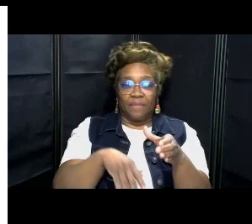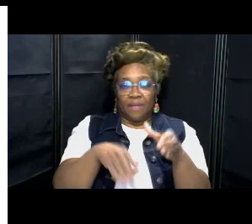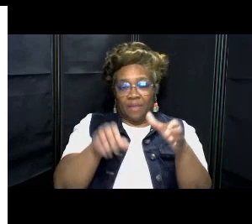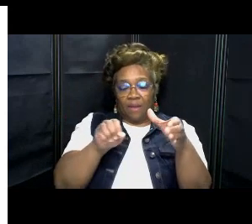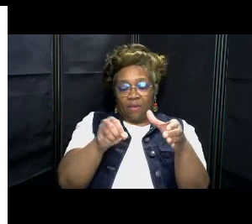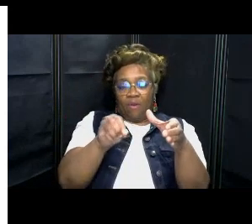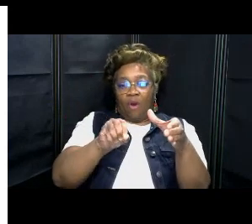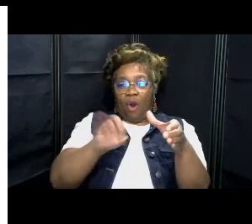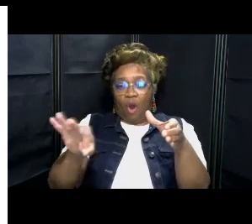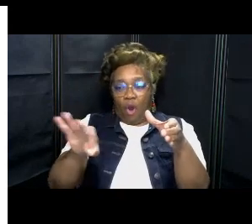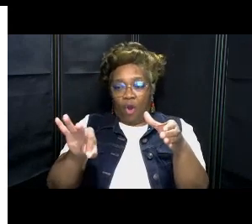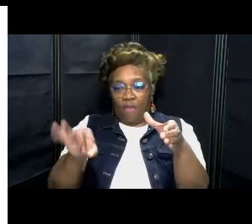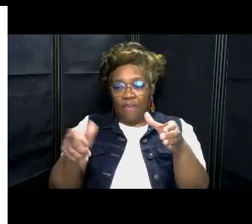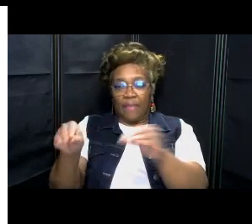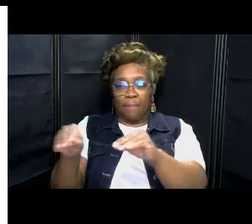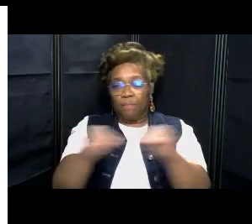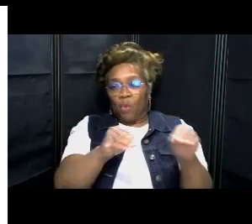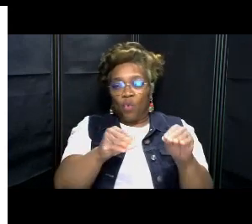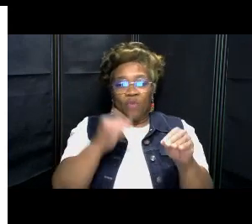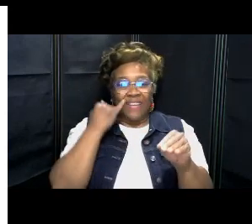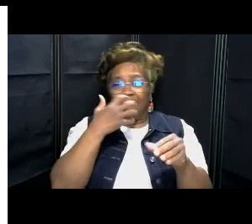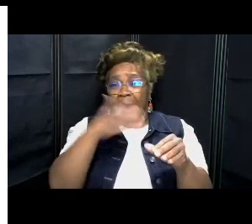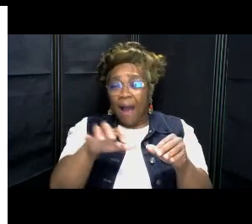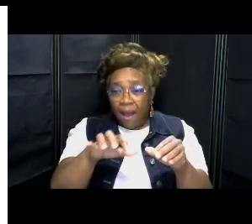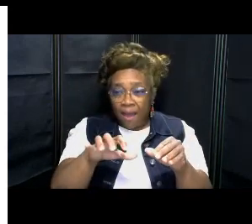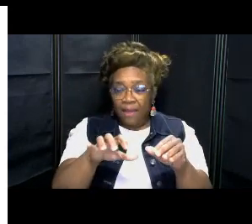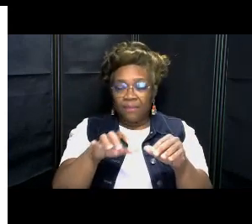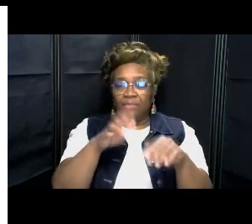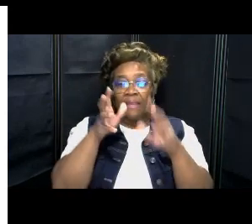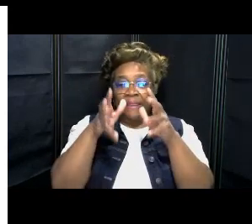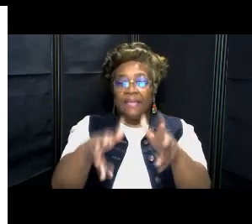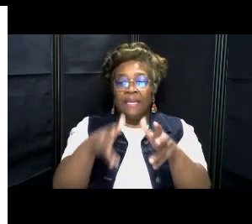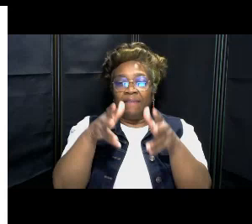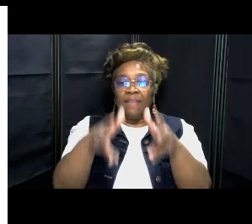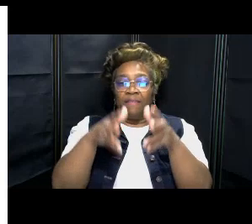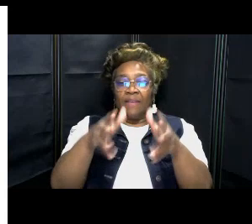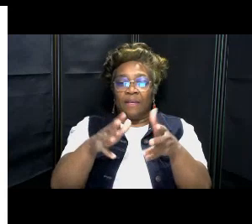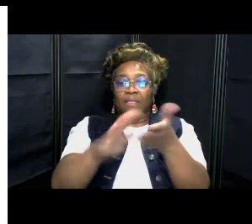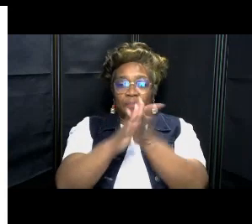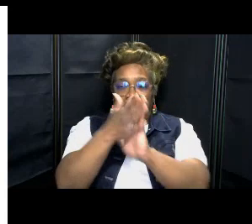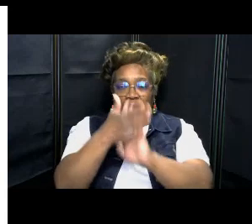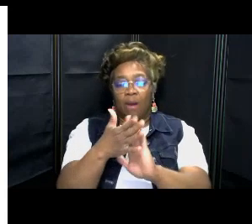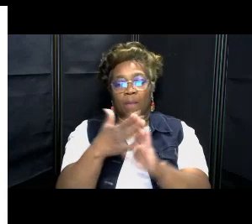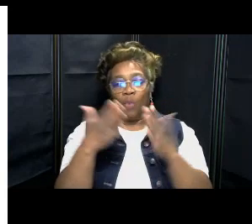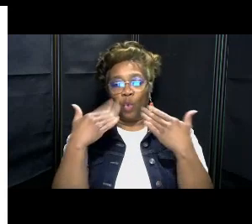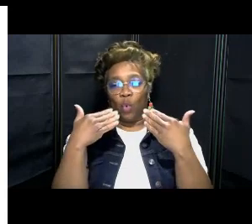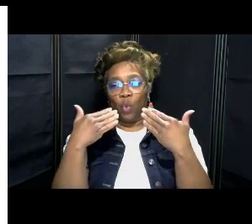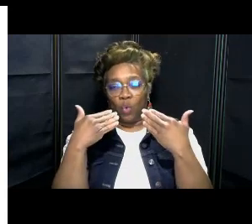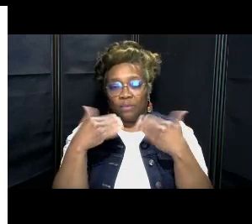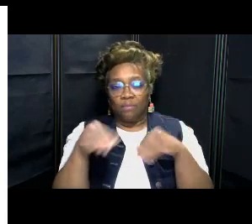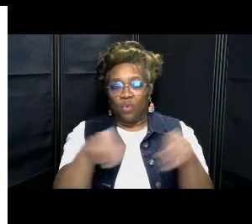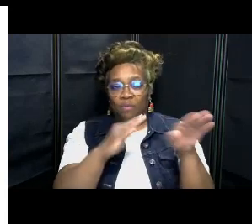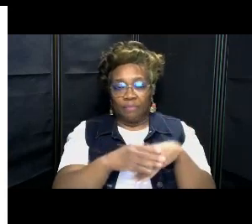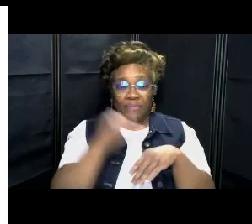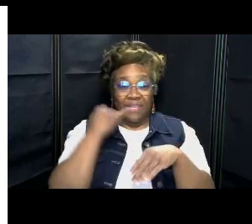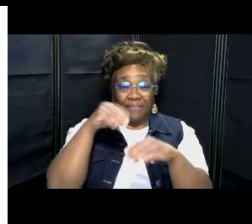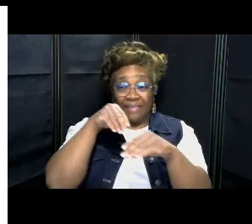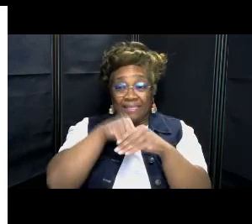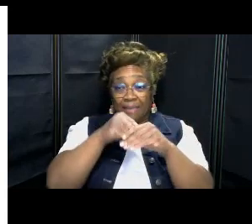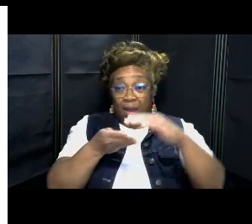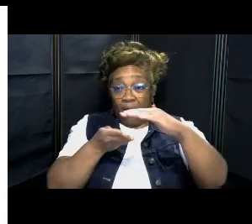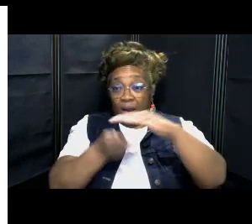it from the eye if you can. If not, just leave it there. Let it cool down. Now, if it's in the oven, turn everything off, keep that door